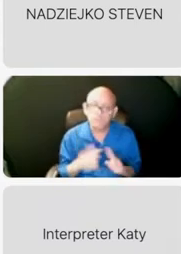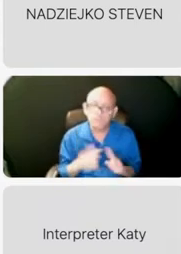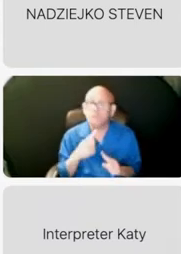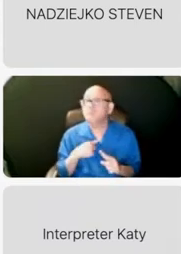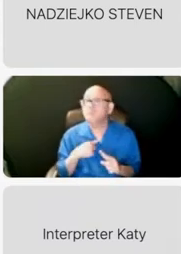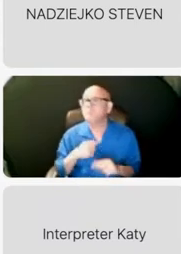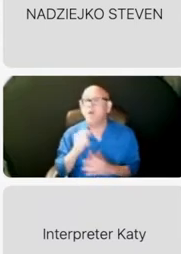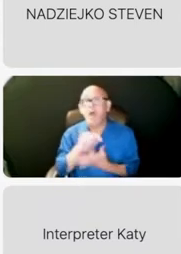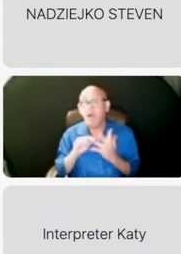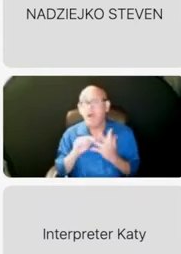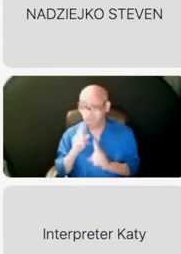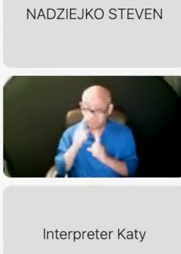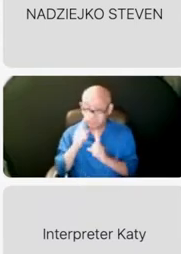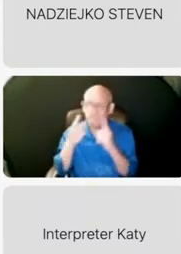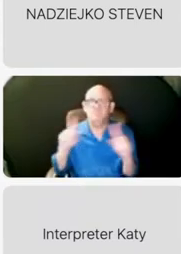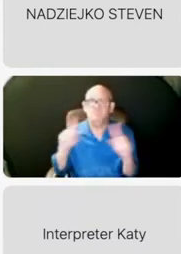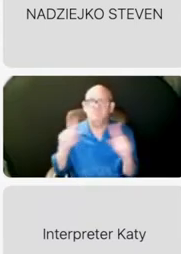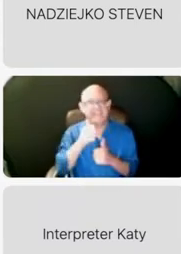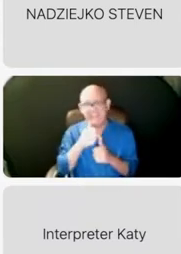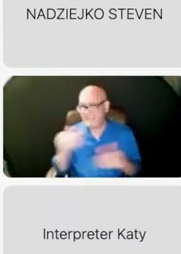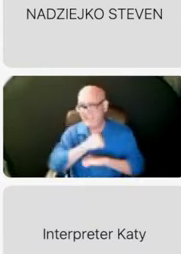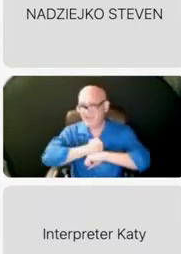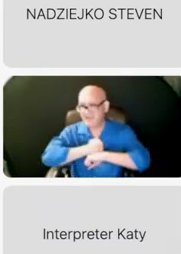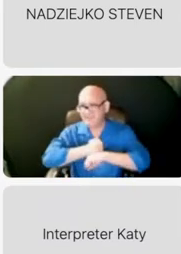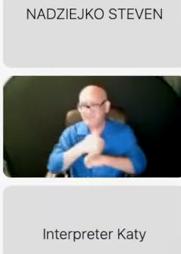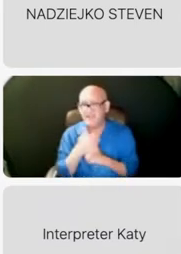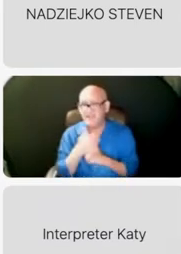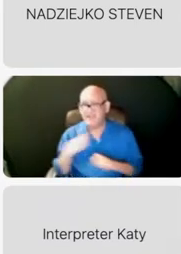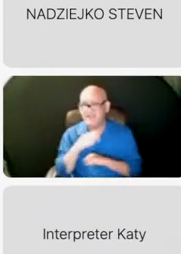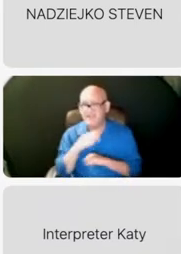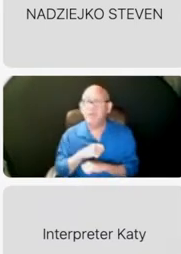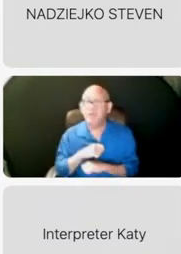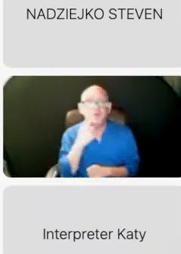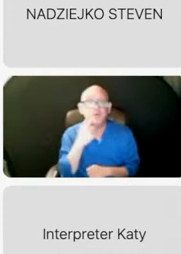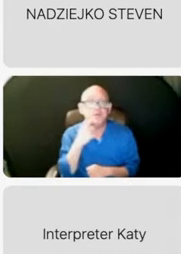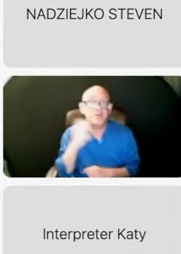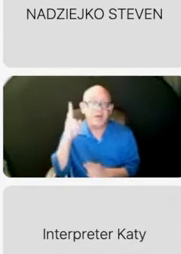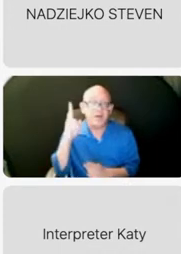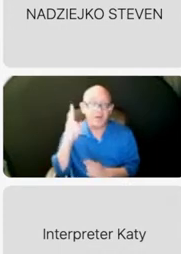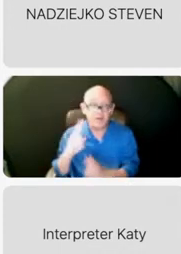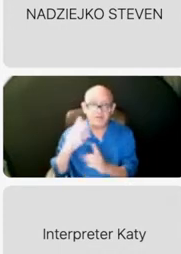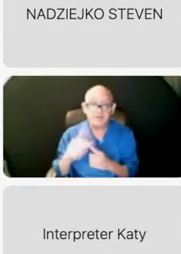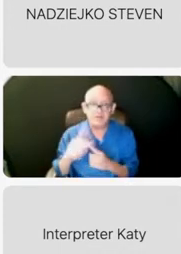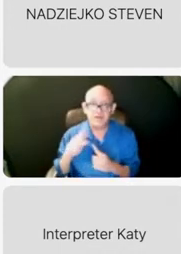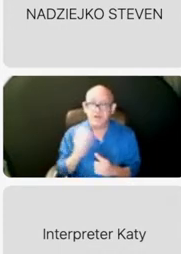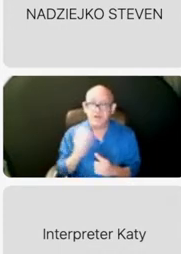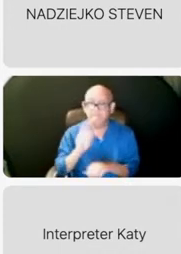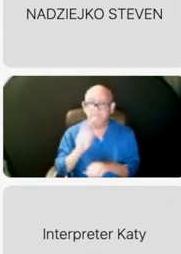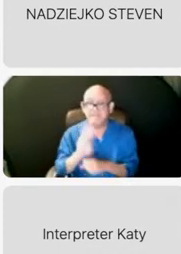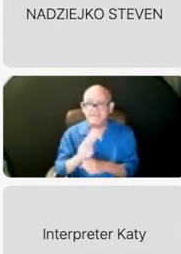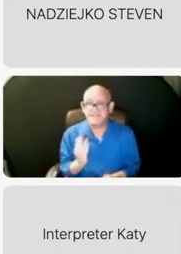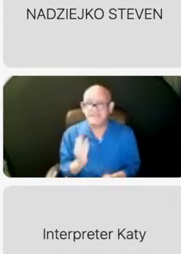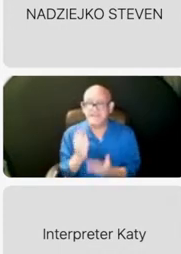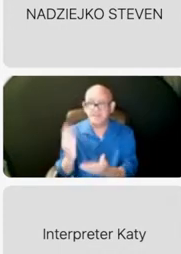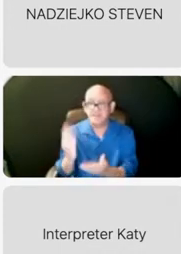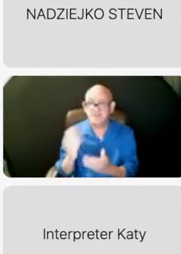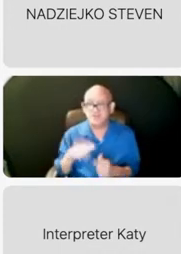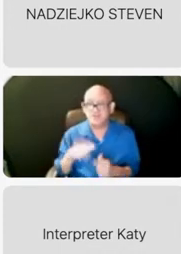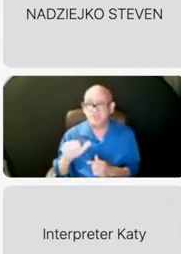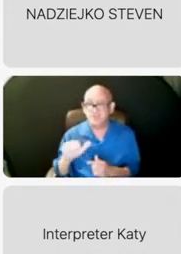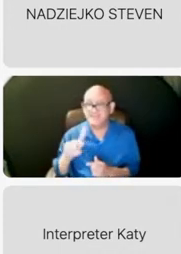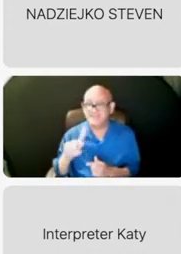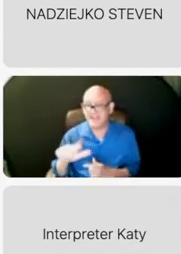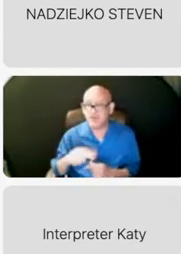solutions recently we had the honor of presenting case of farmers business admission to the botanic garden at the university of california